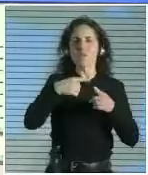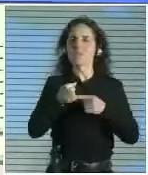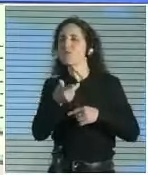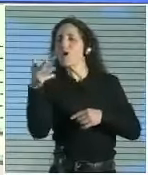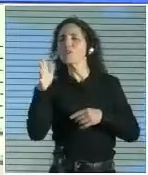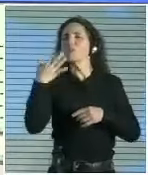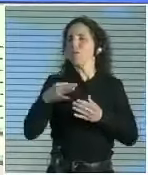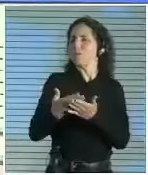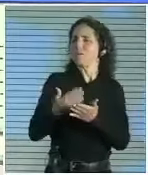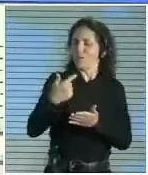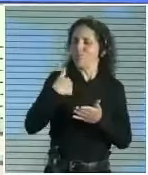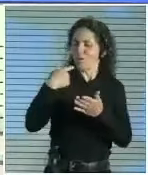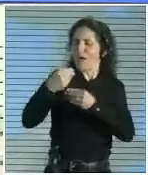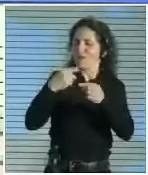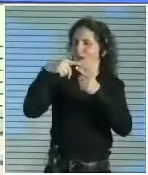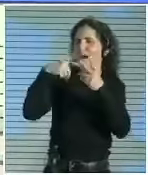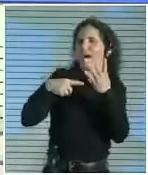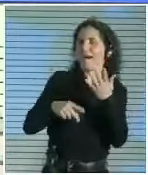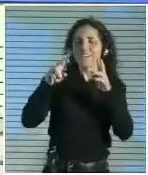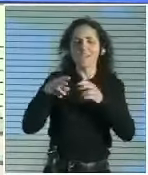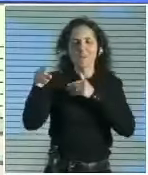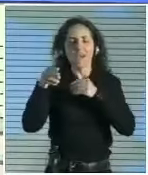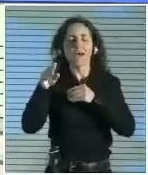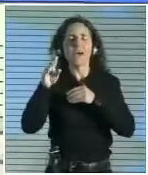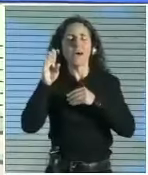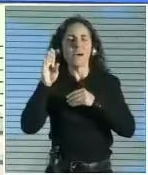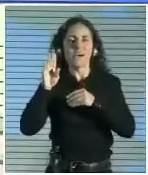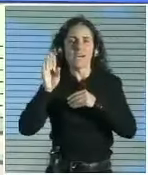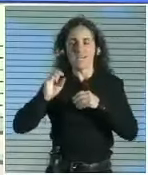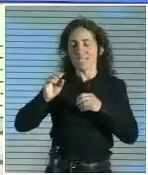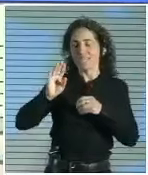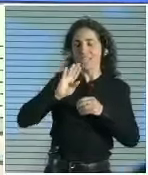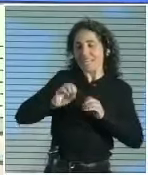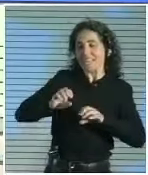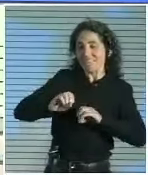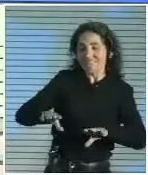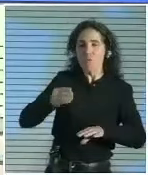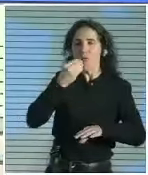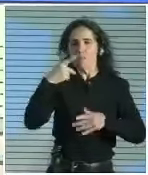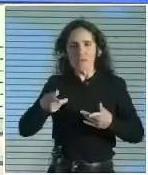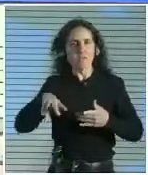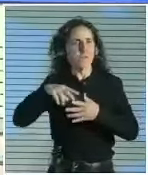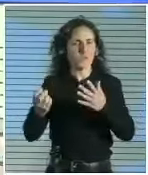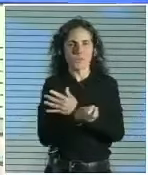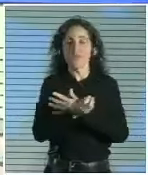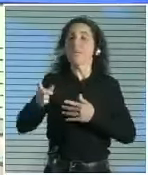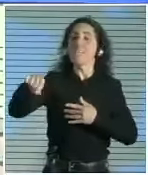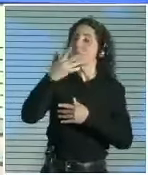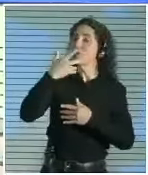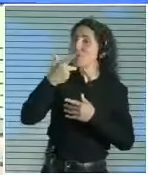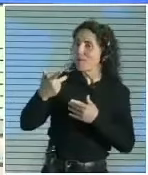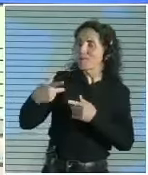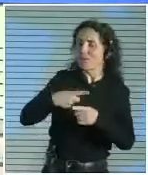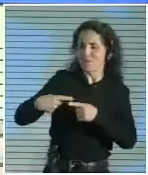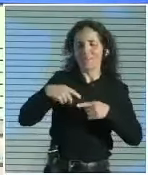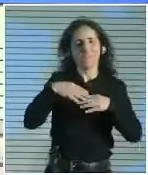together the experts, the destination, and the insights in order to make this work. So I feel that's a